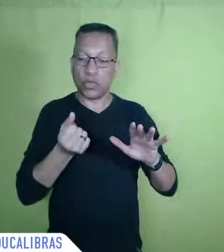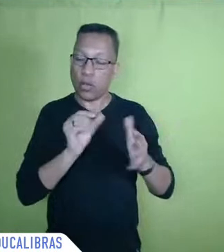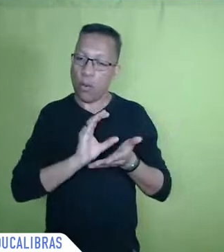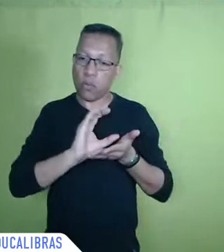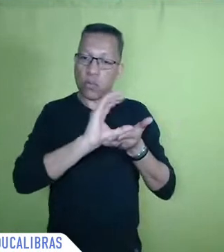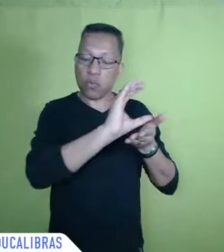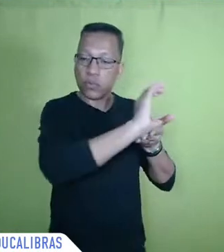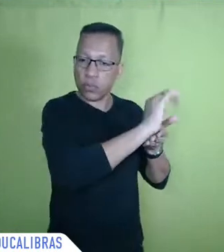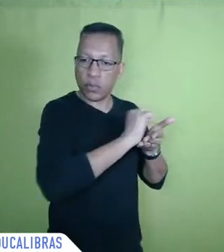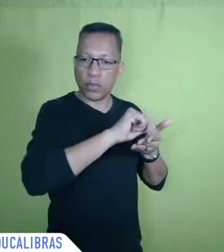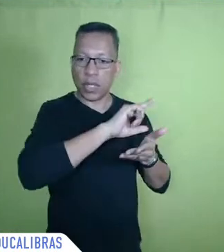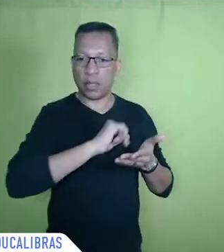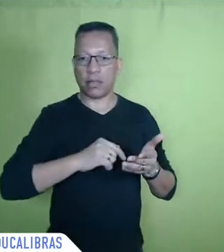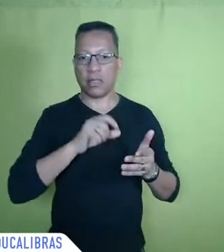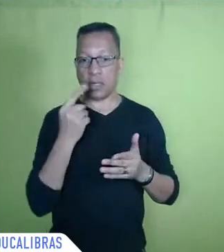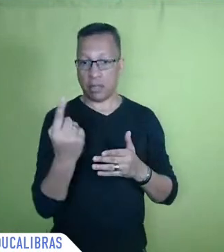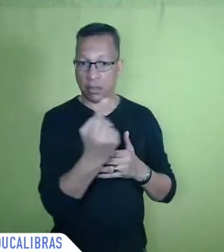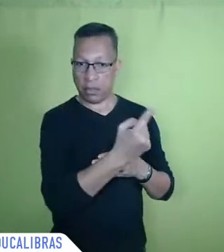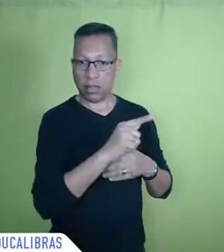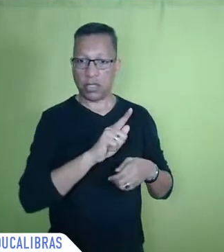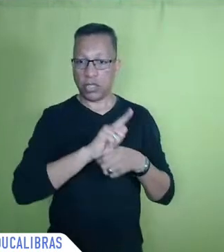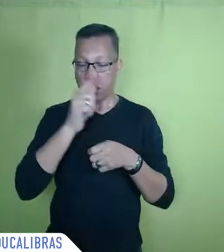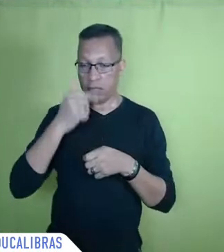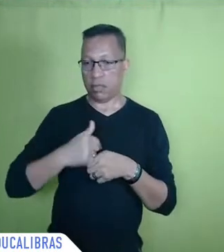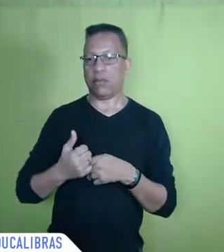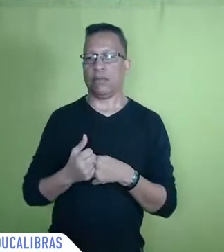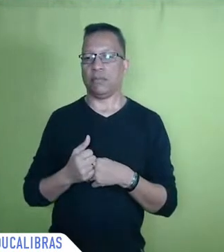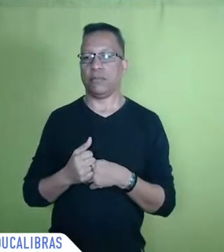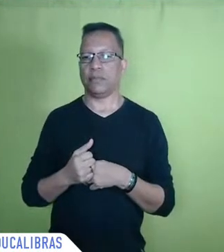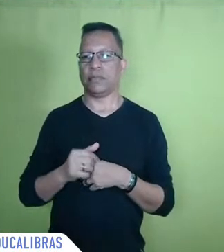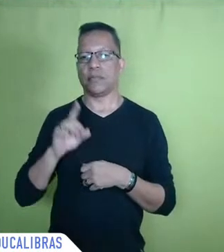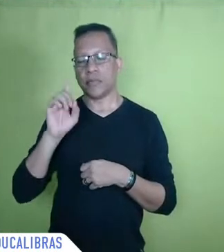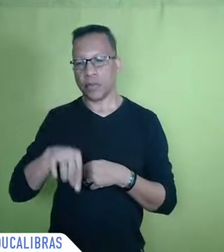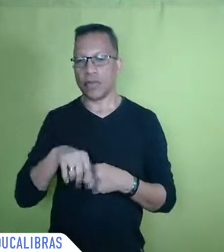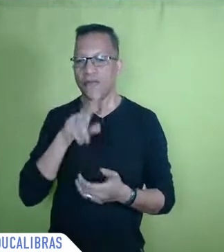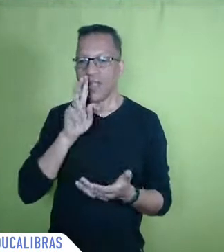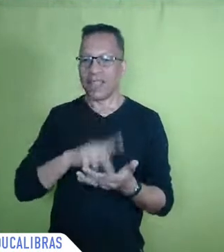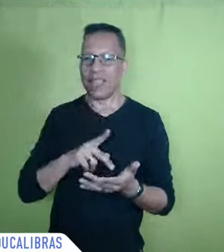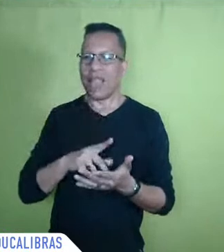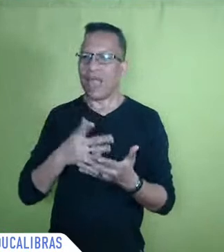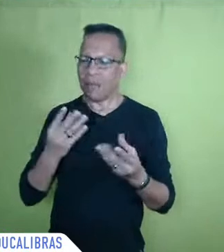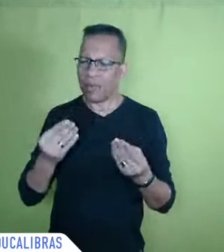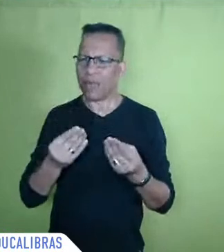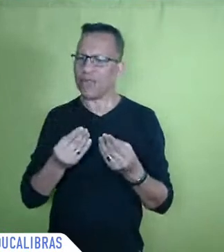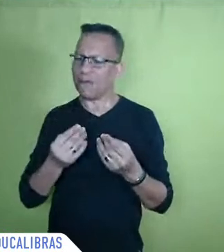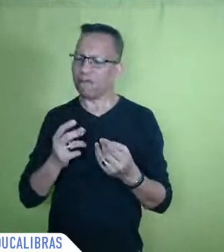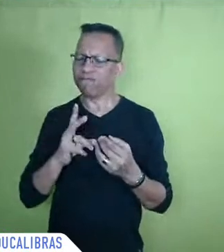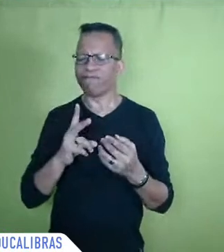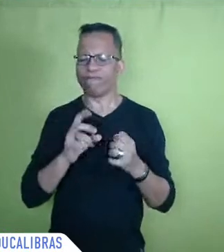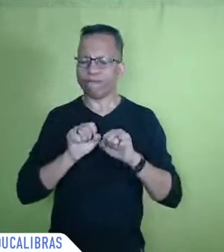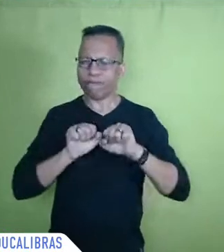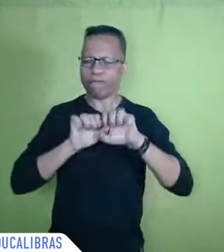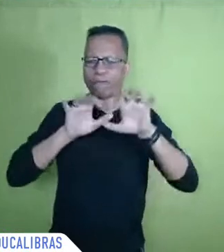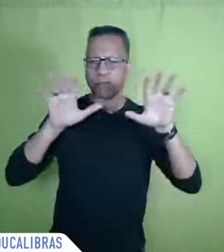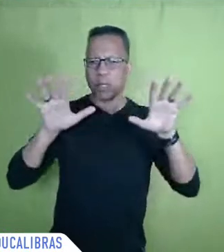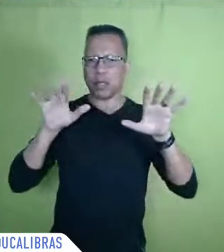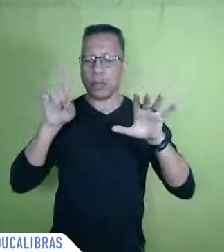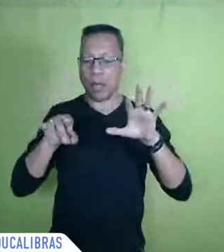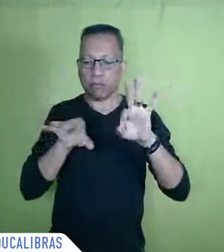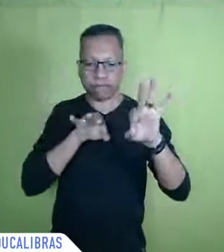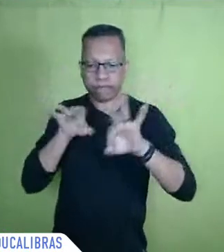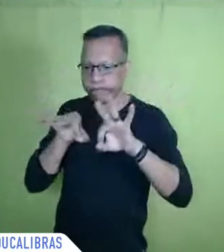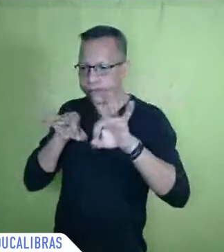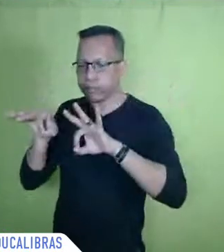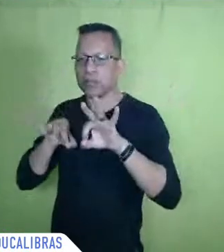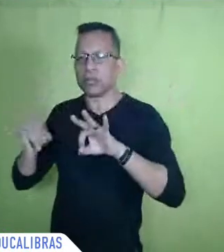is good for the way the discretionary resources are distributed. So we need to exaggerate